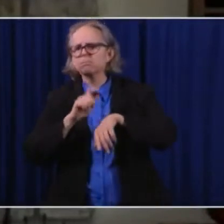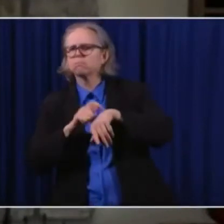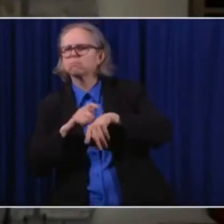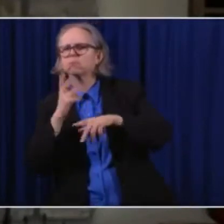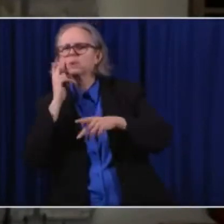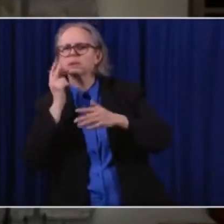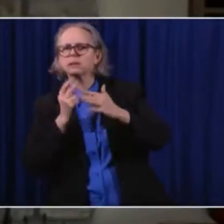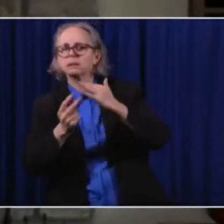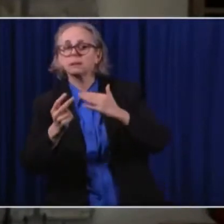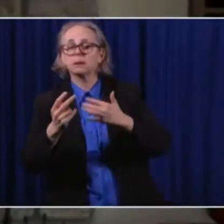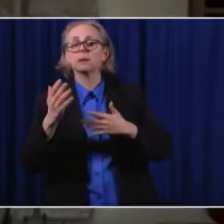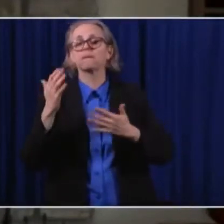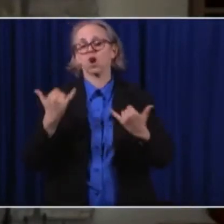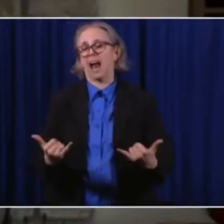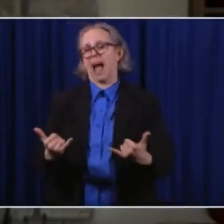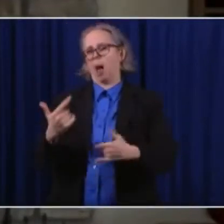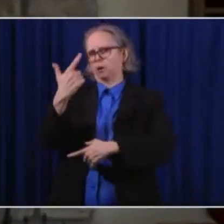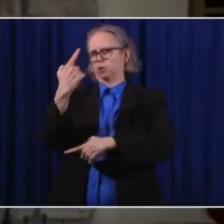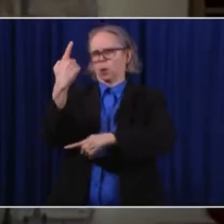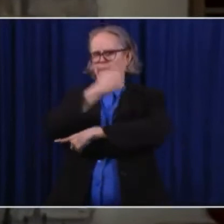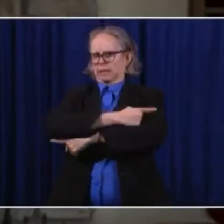particularly if Ohioans,